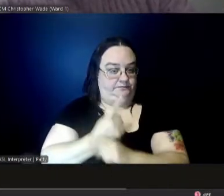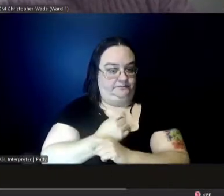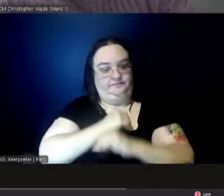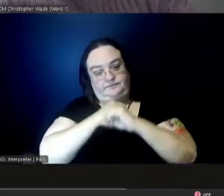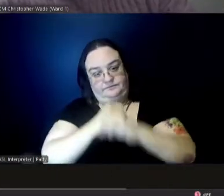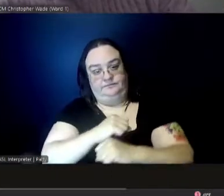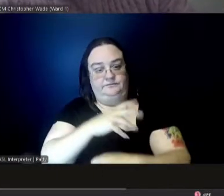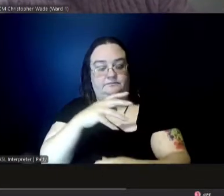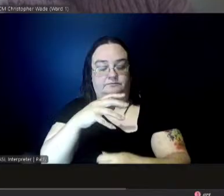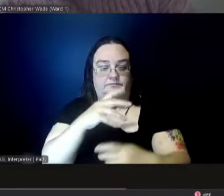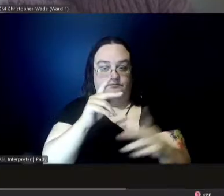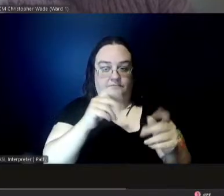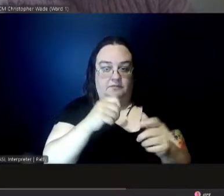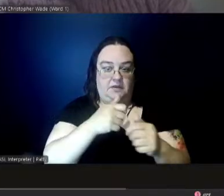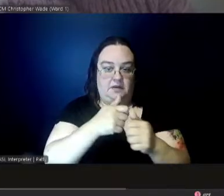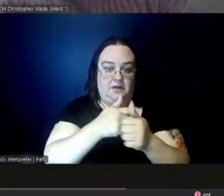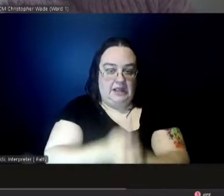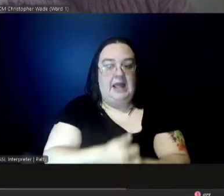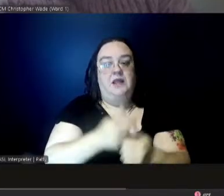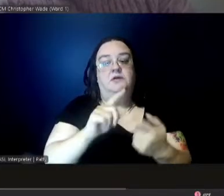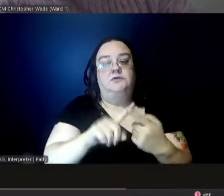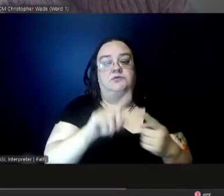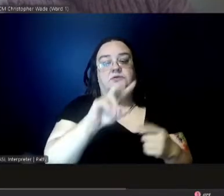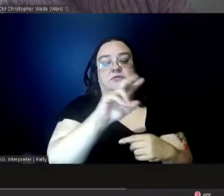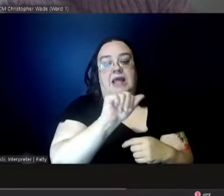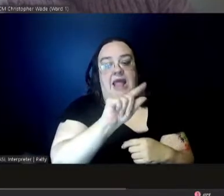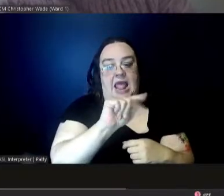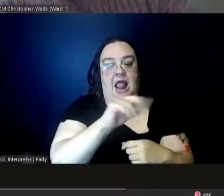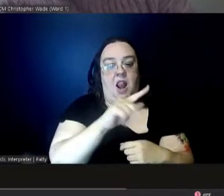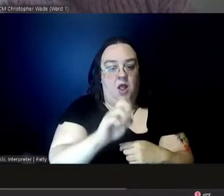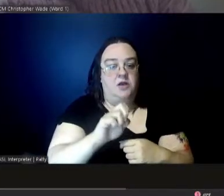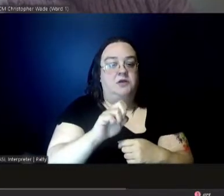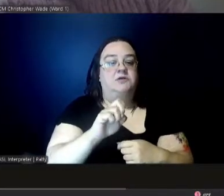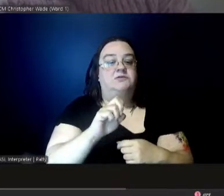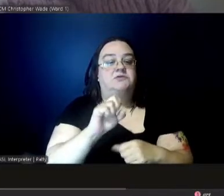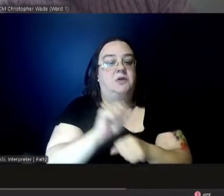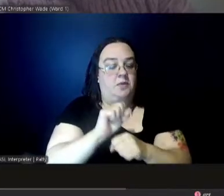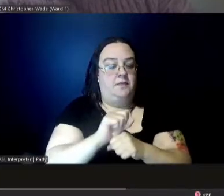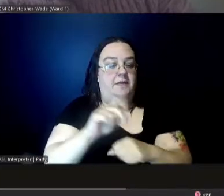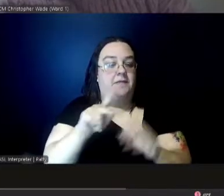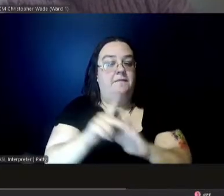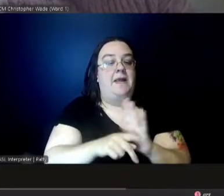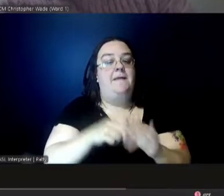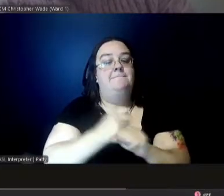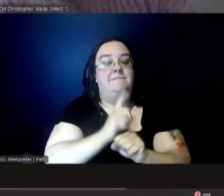adherence to the at-large secondary employment policy, are in place to ensure that no conflicts of interest exist.